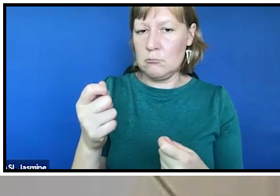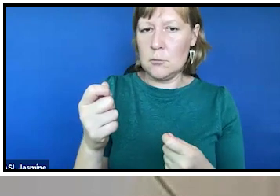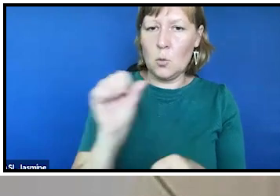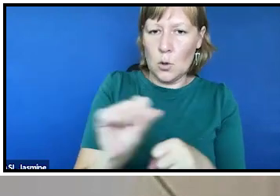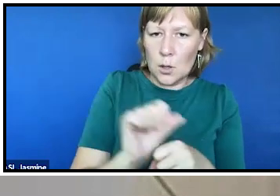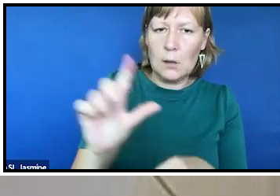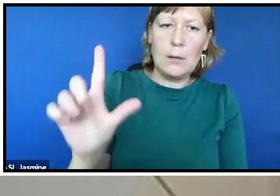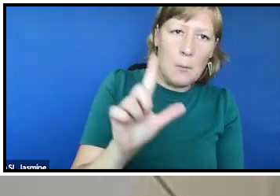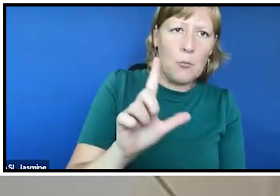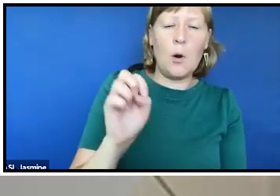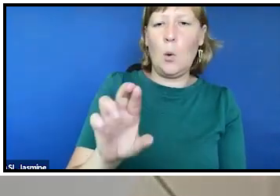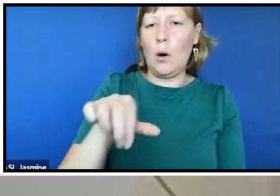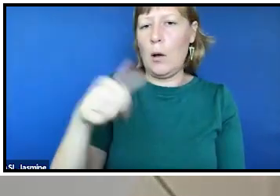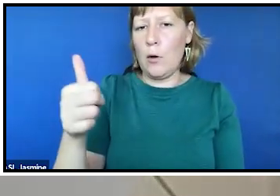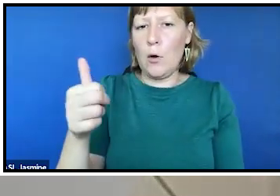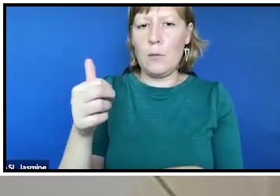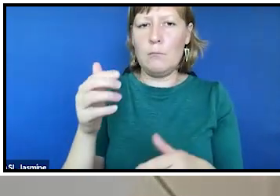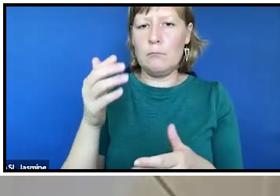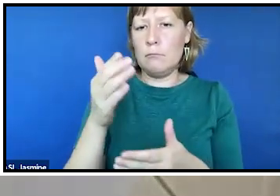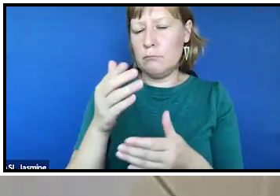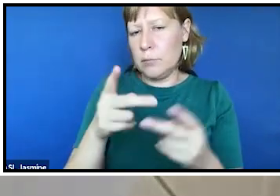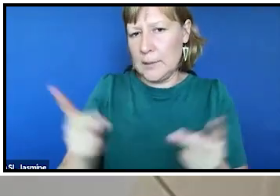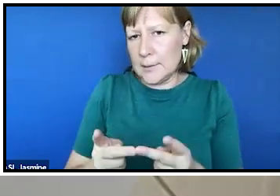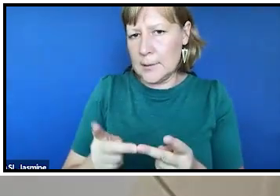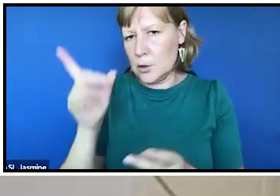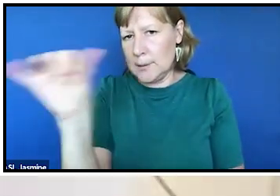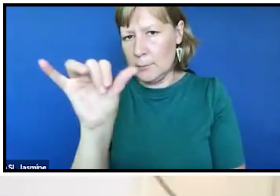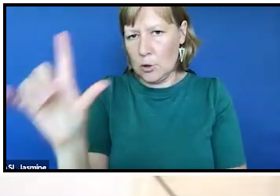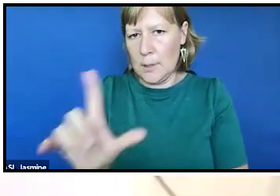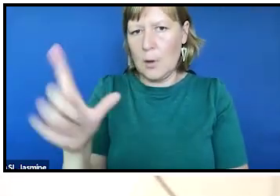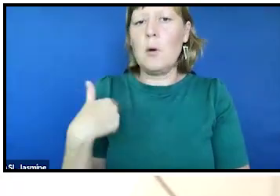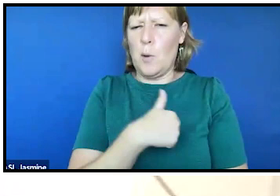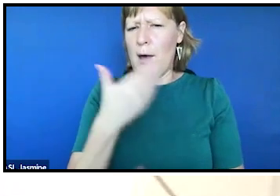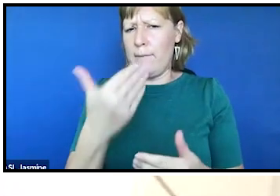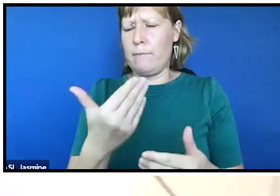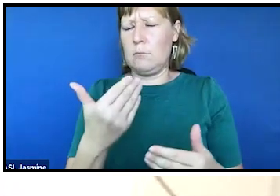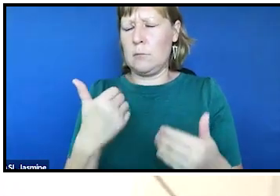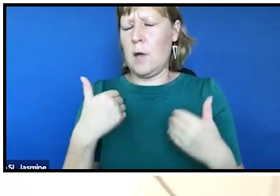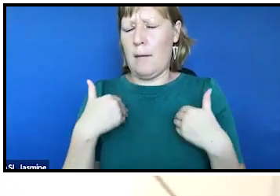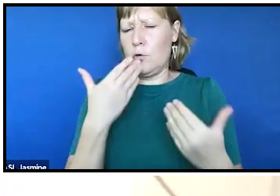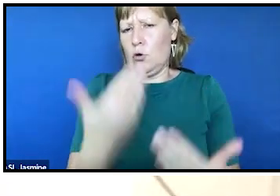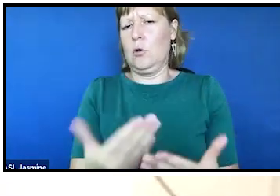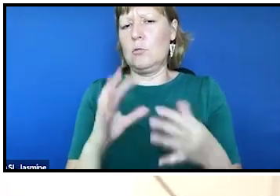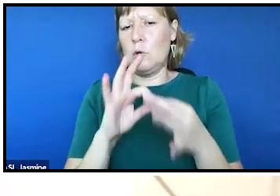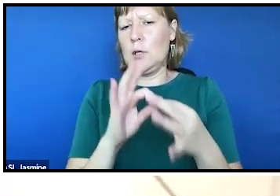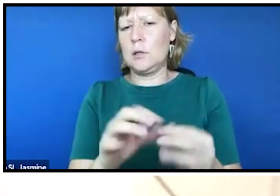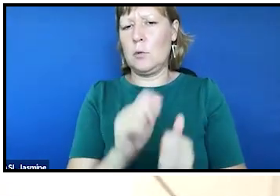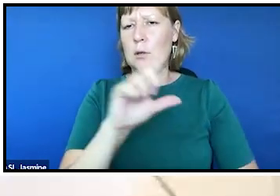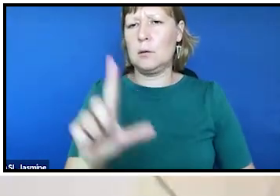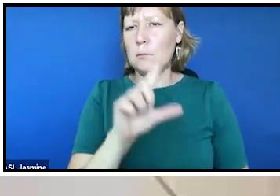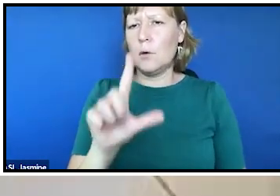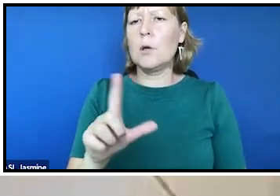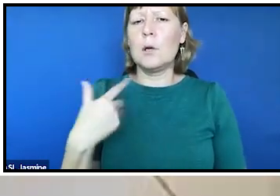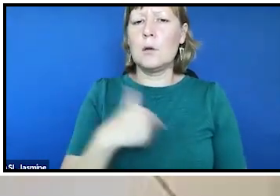that nature. So we have a very, very good meeting with the library. So we would like to, in the future, provide you an update